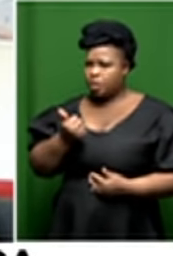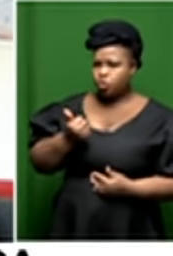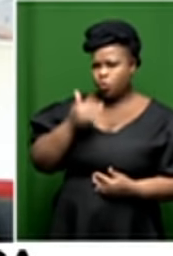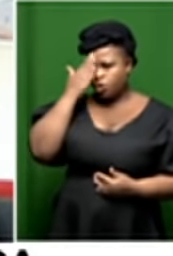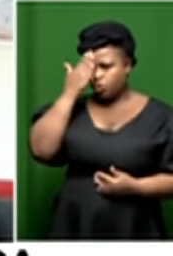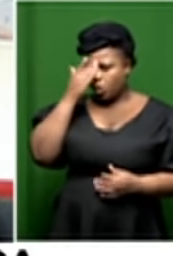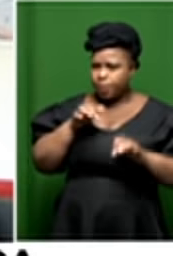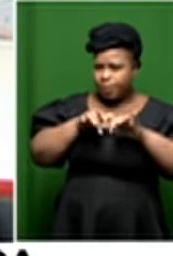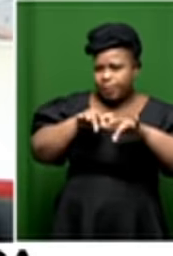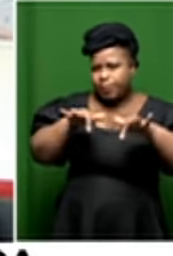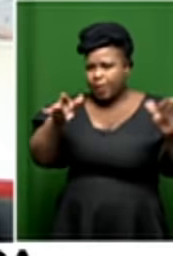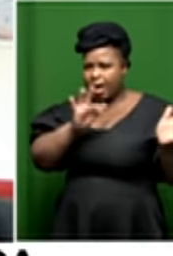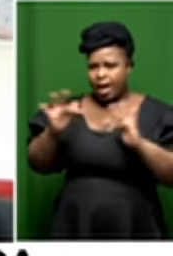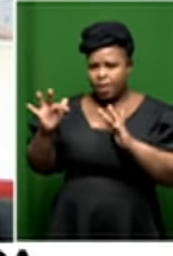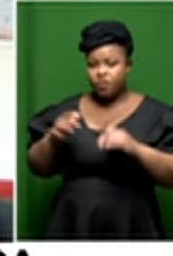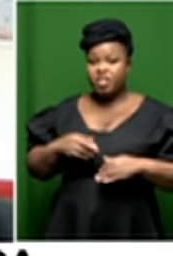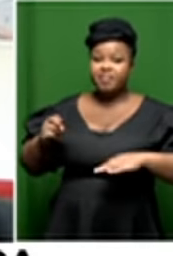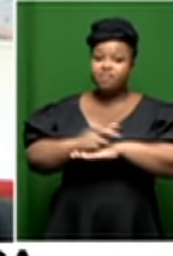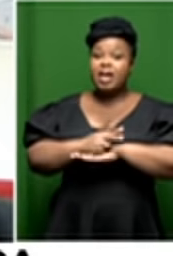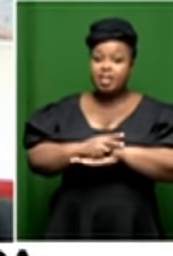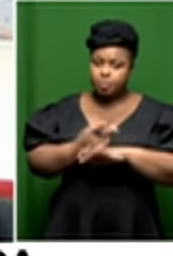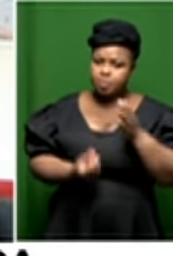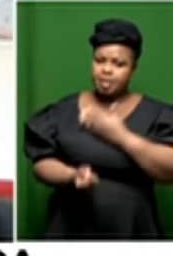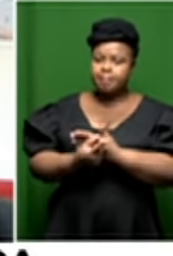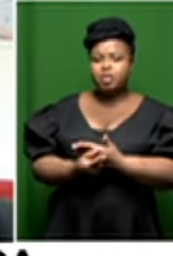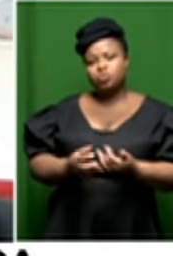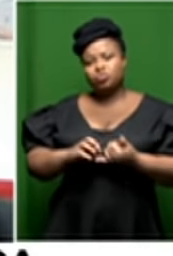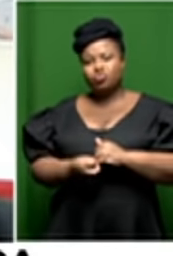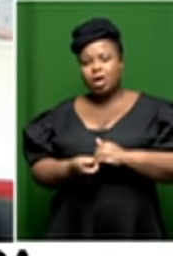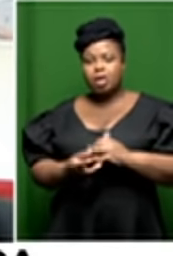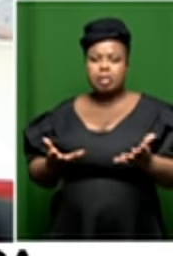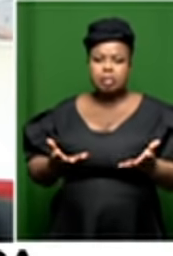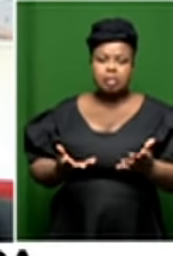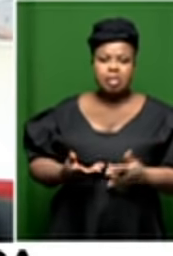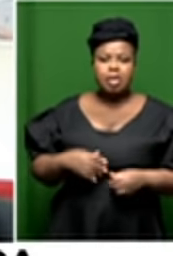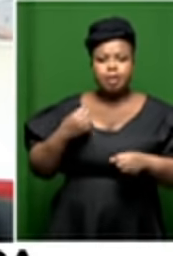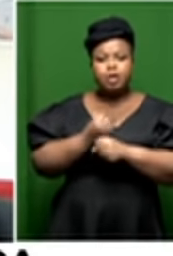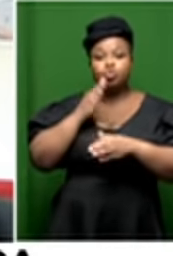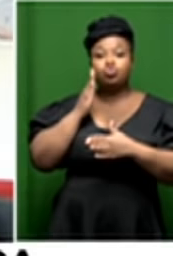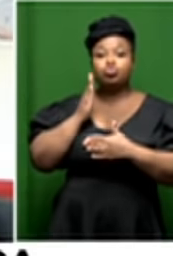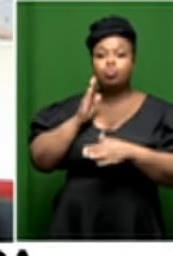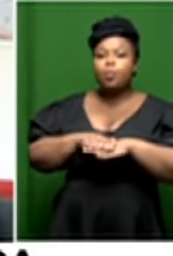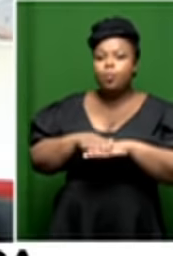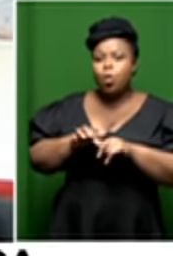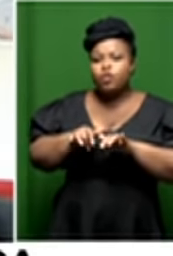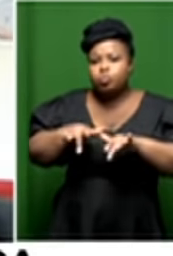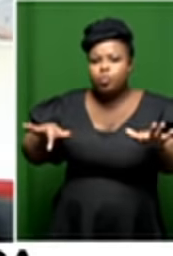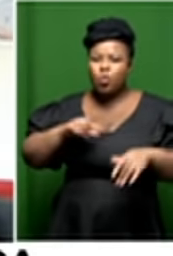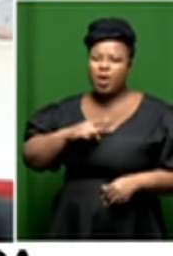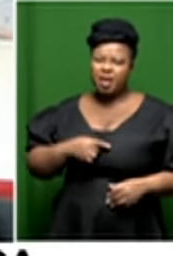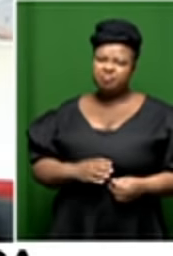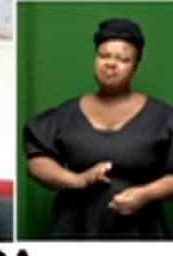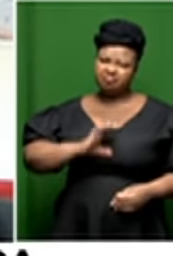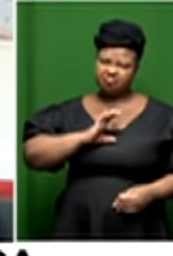what these mutations will give the virus in terms of a benefit for the virus. And so we are confident that the vaccines that we have in